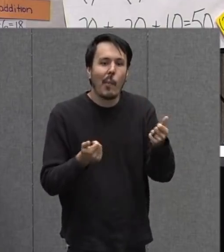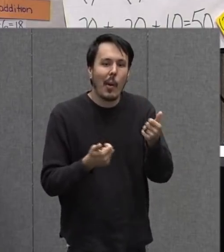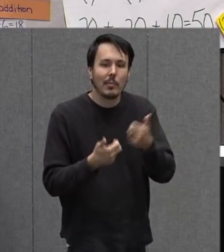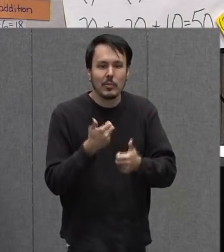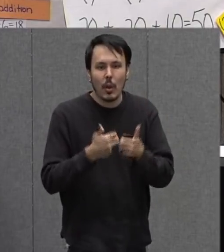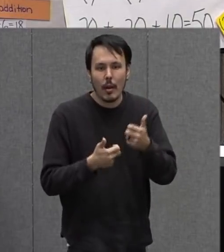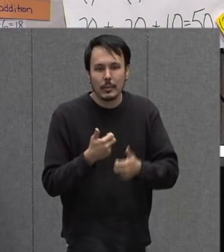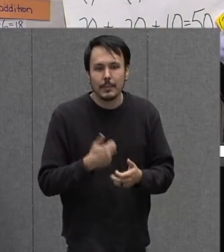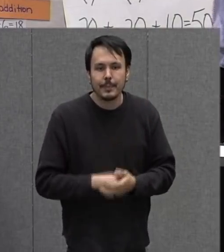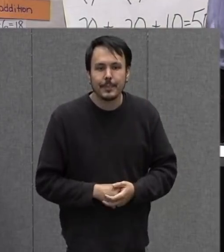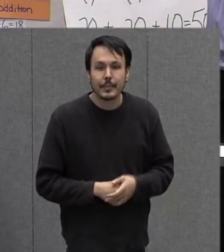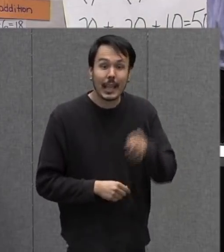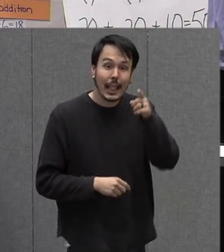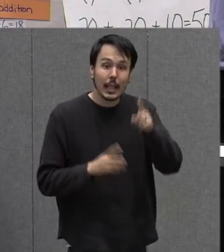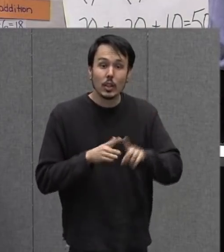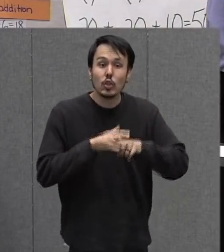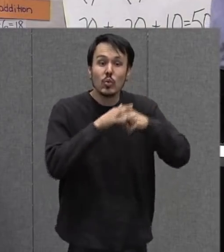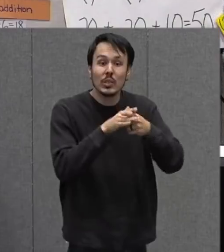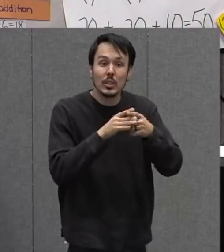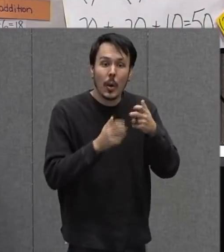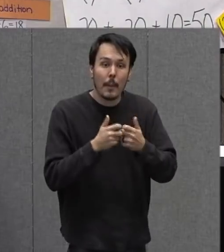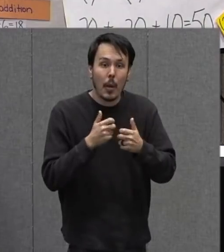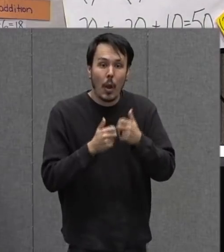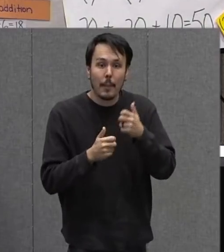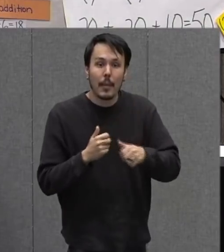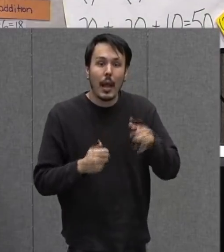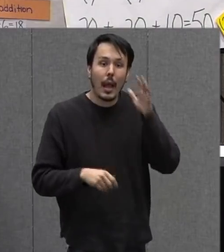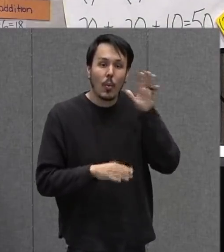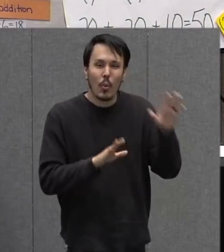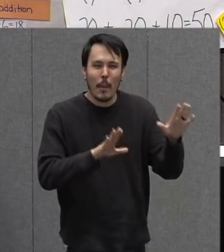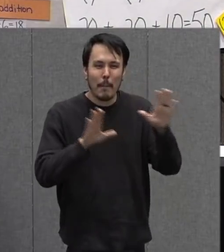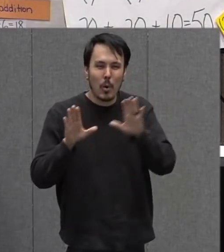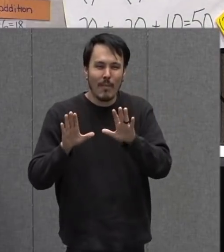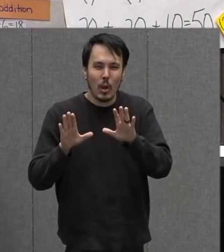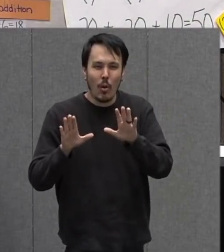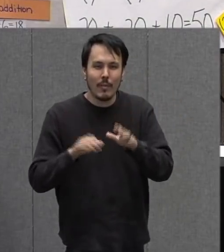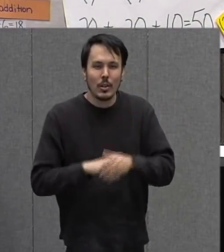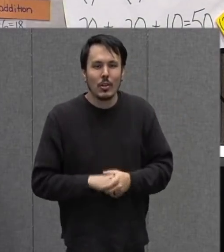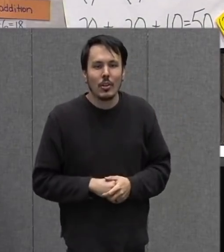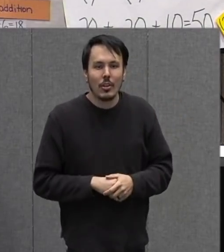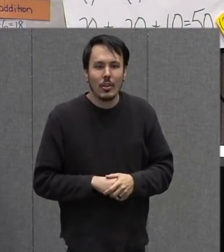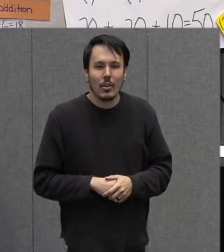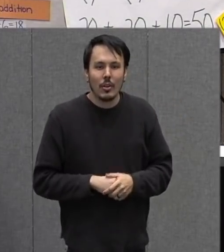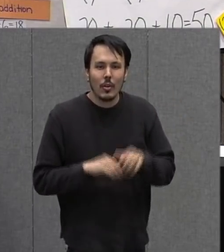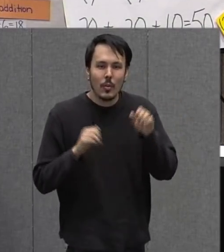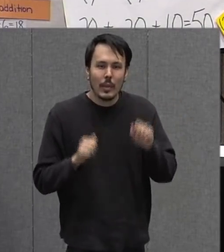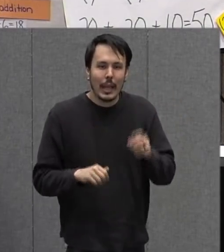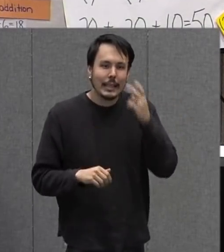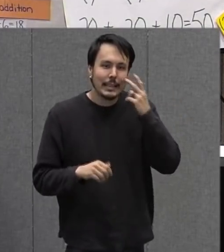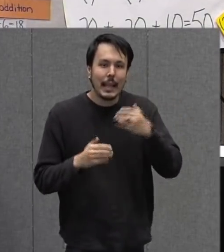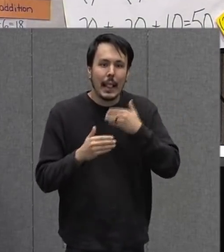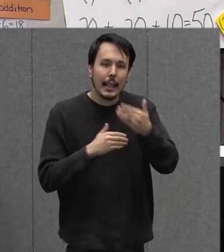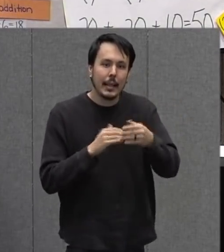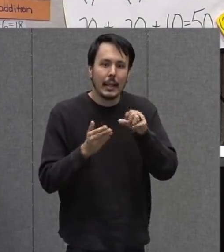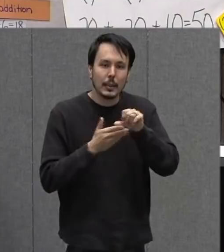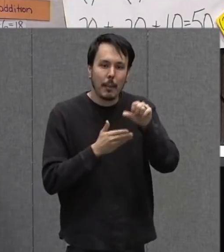the original problem, and I'm actually going to move it over a teeny bit more so that we can get the next page in.